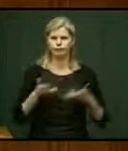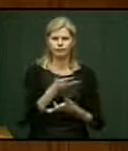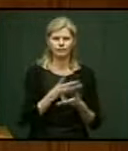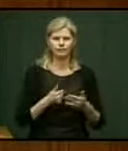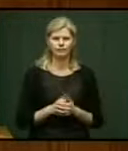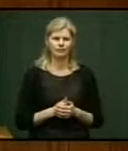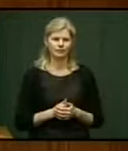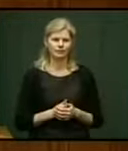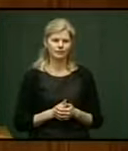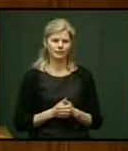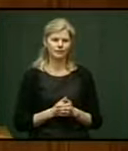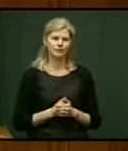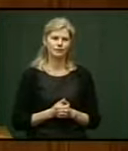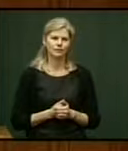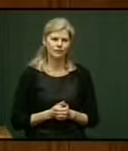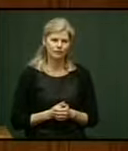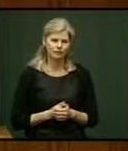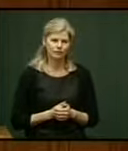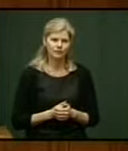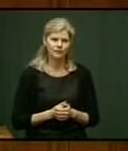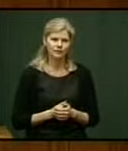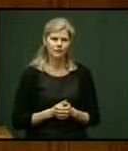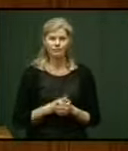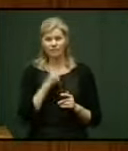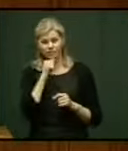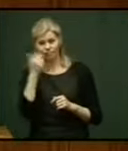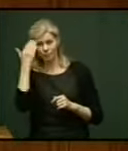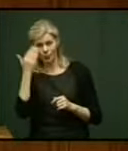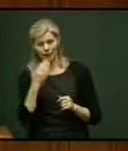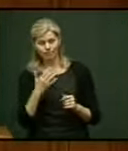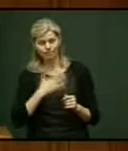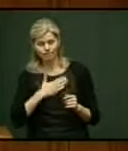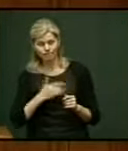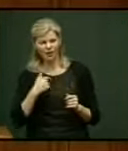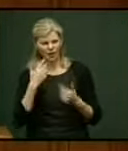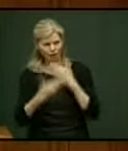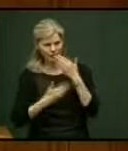to talk about an emerging view in cognitive science called the argumentative theory of reason.